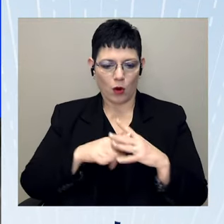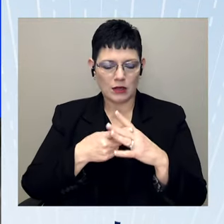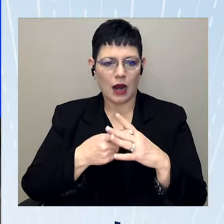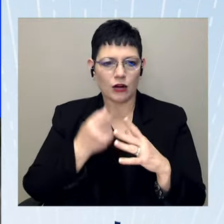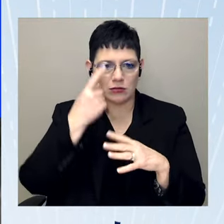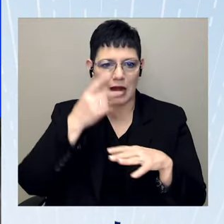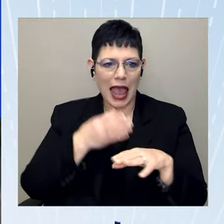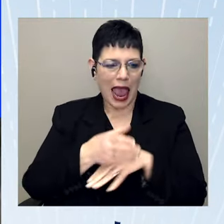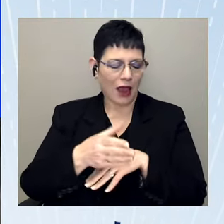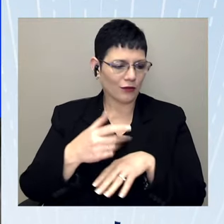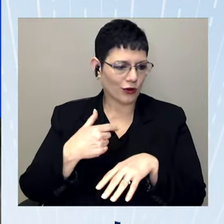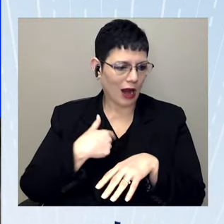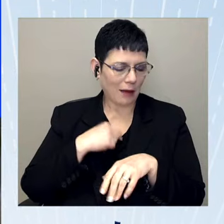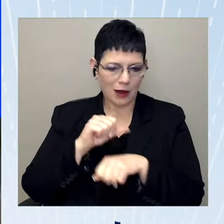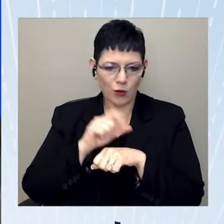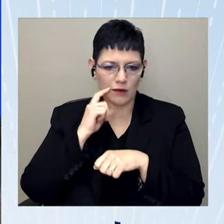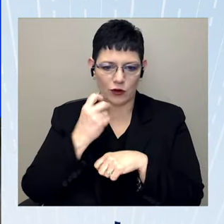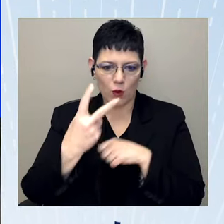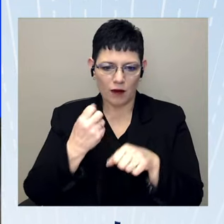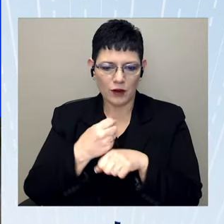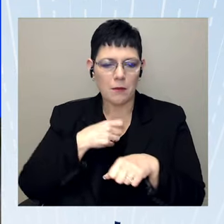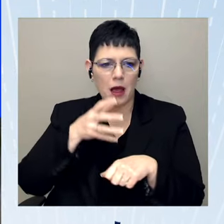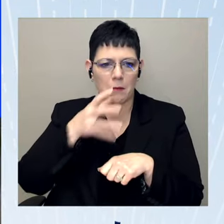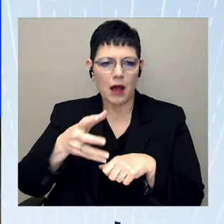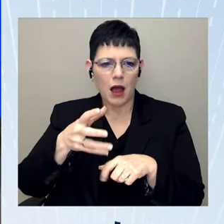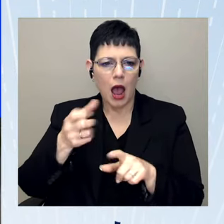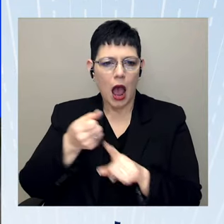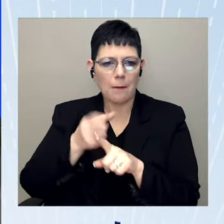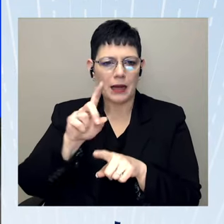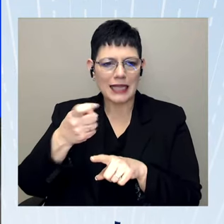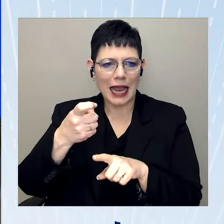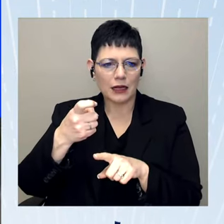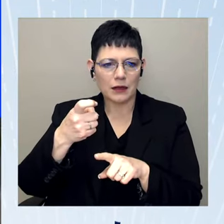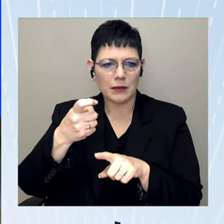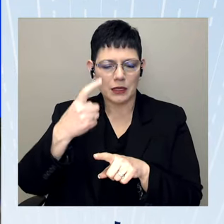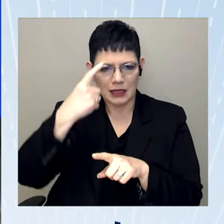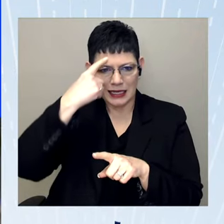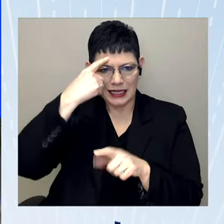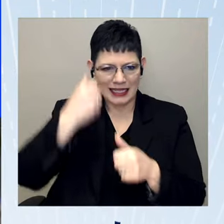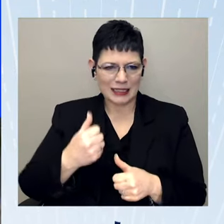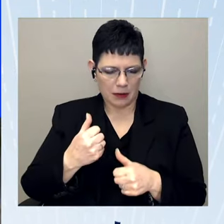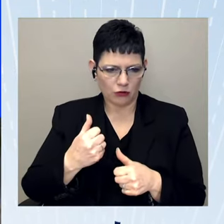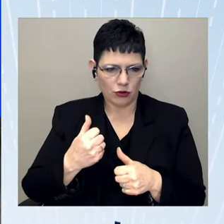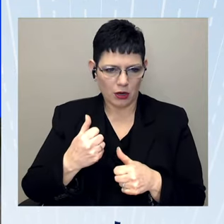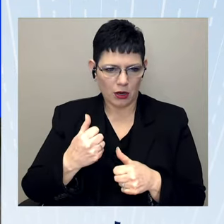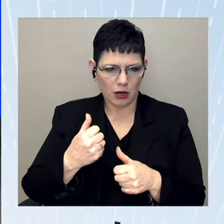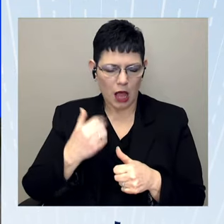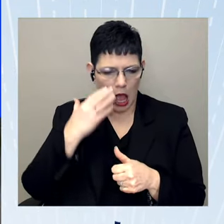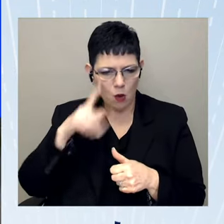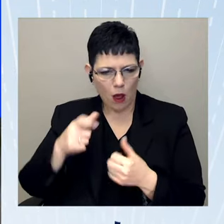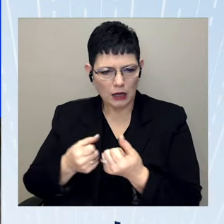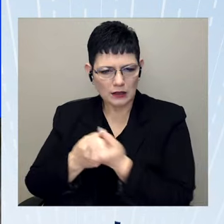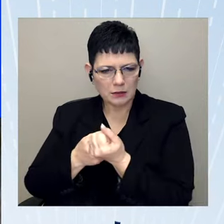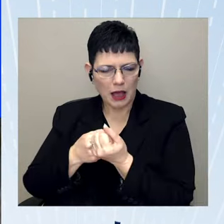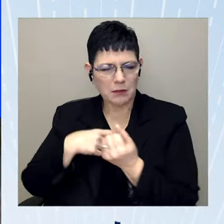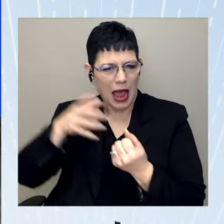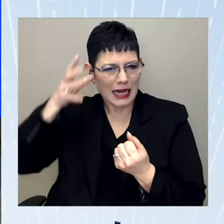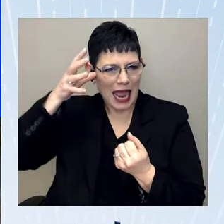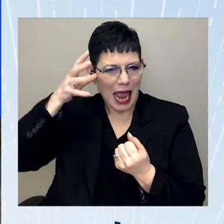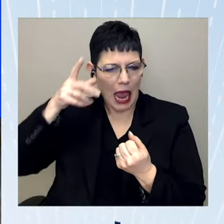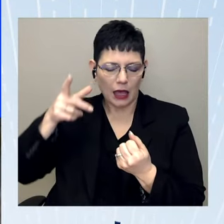for 12 years when my grandma was diagnosed with dementia. I knew I had to help my dad, who was her primary caregiver, bless his